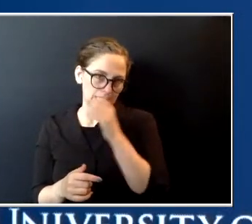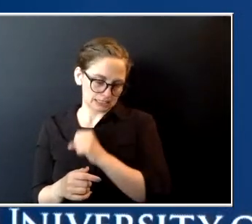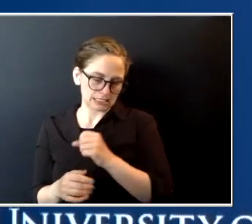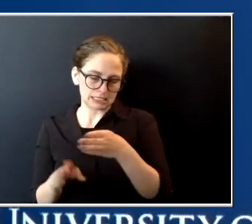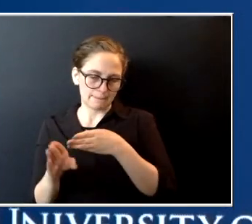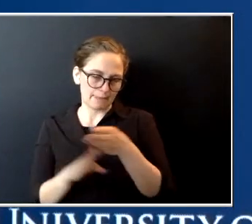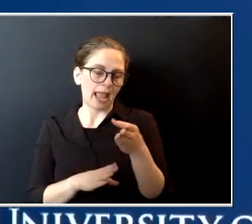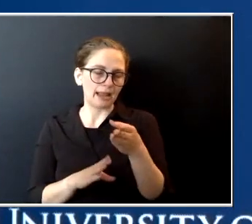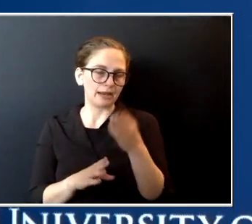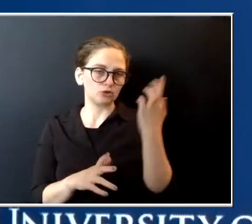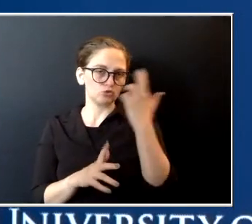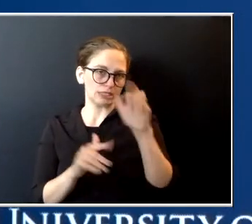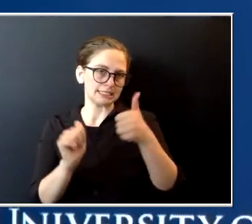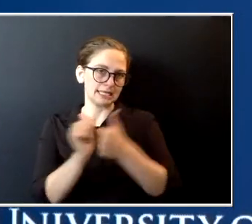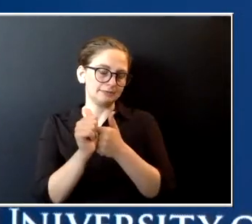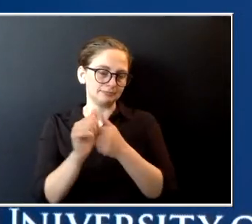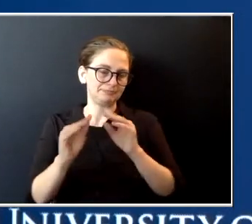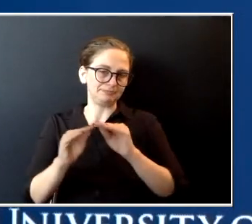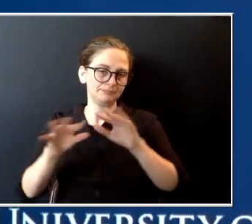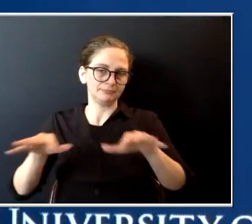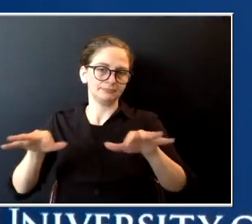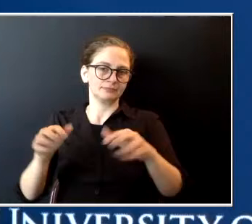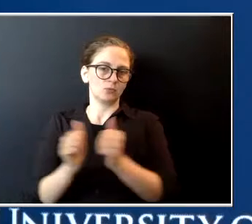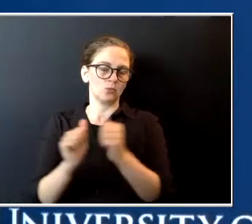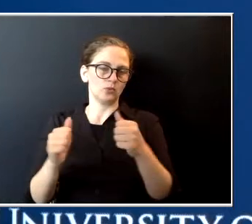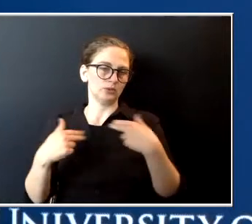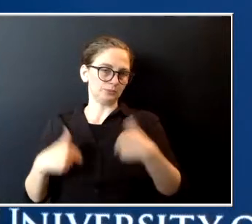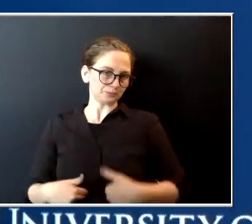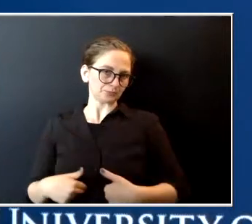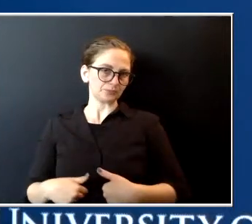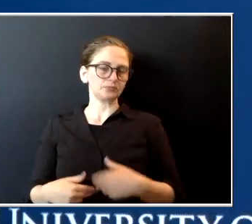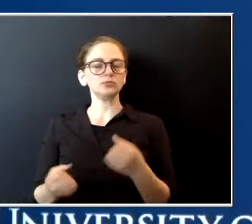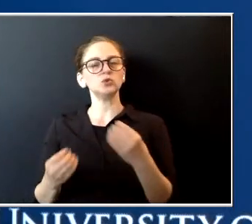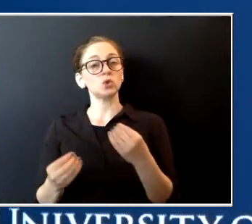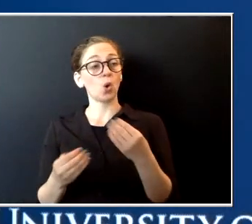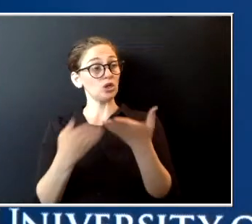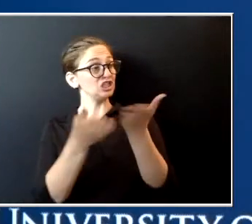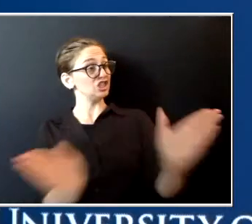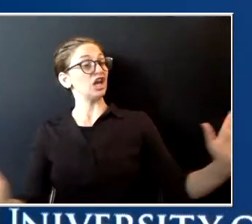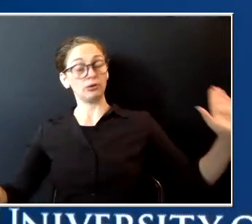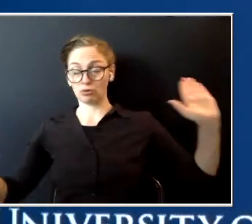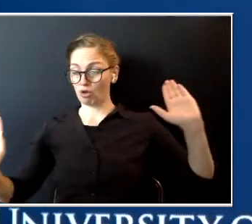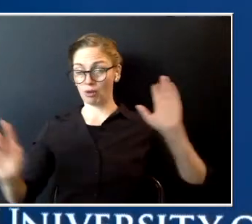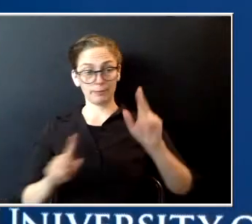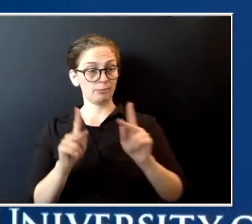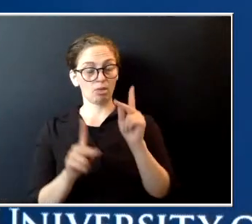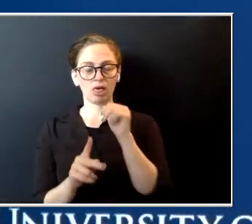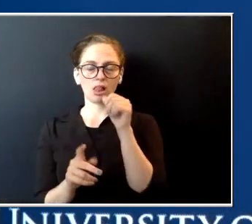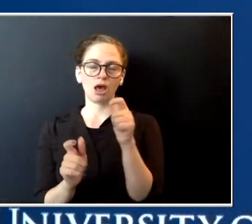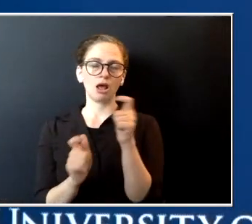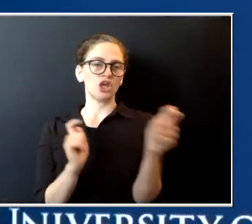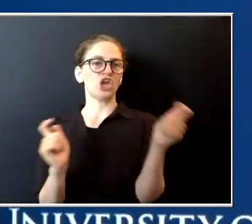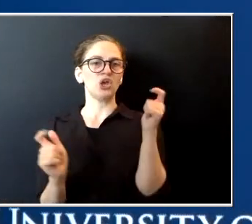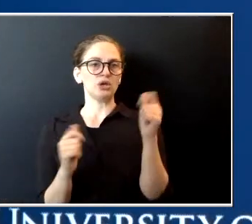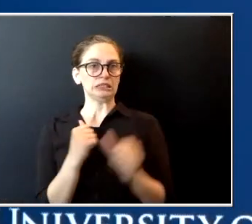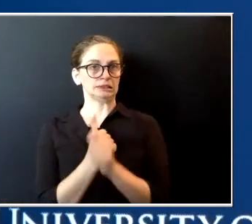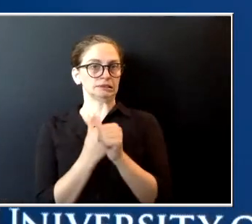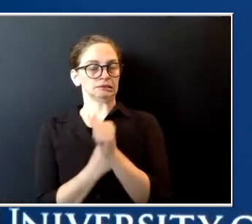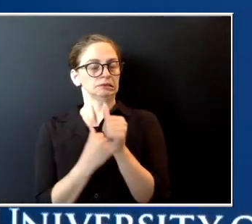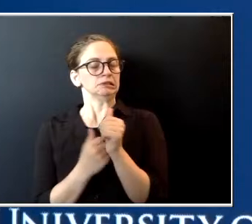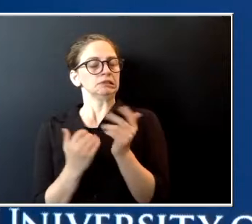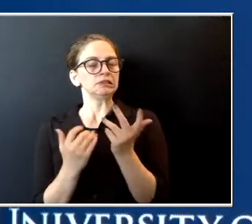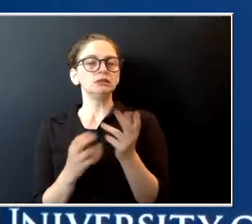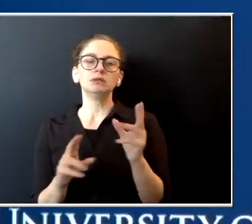or significant danger to the general public. But it, again, just as you said with SARS-CoV-2, we have to watch for any of